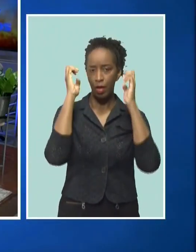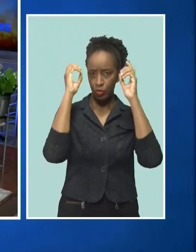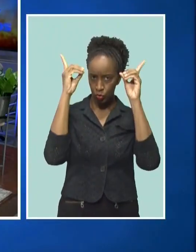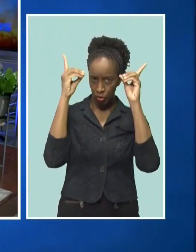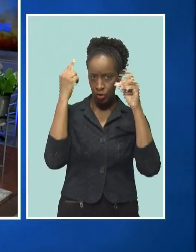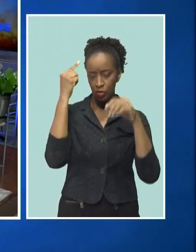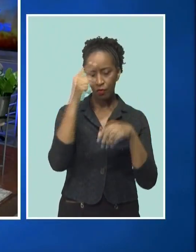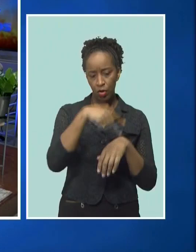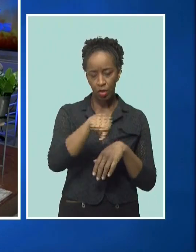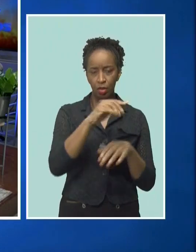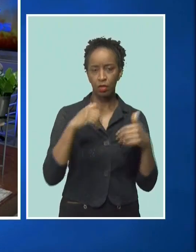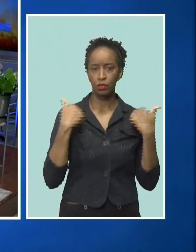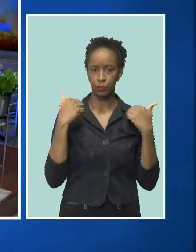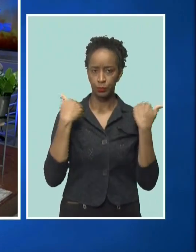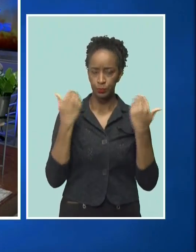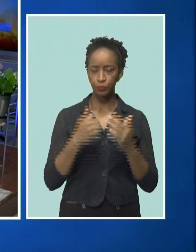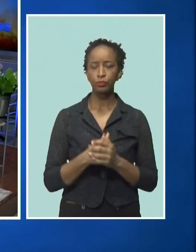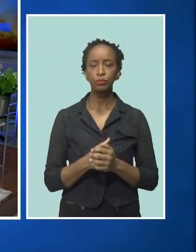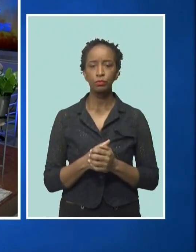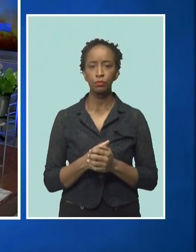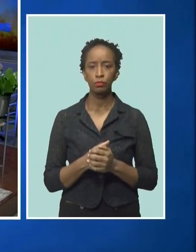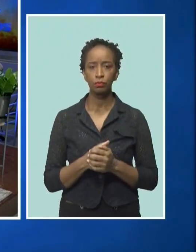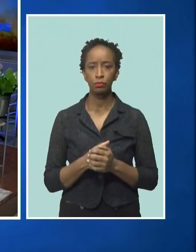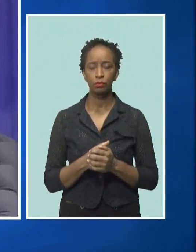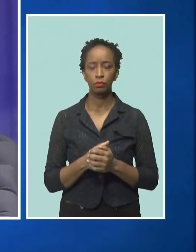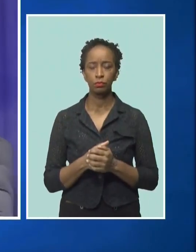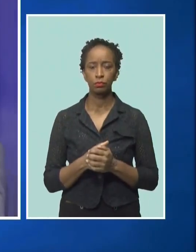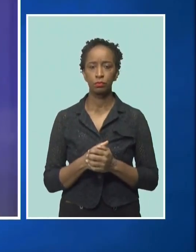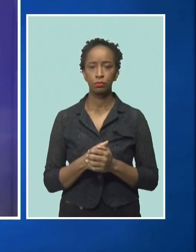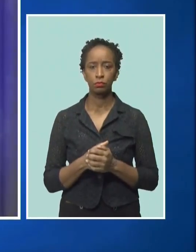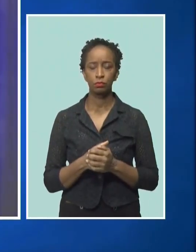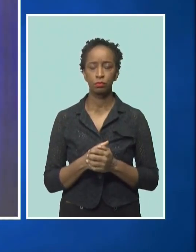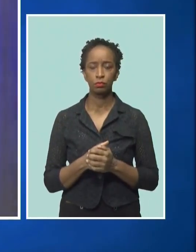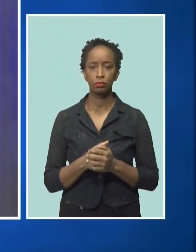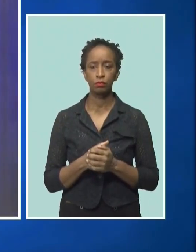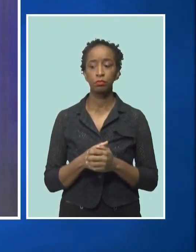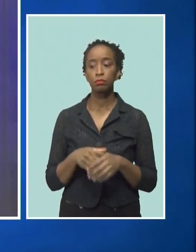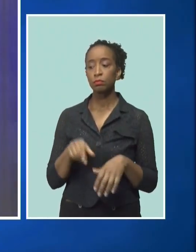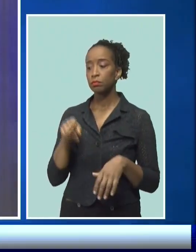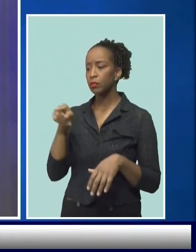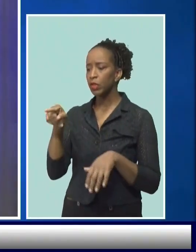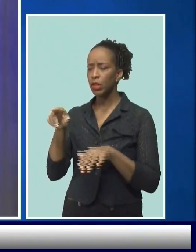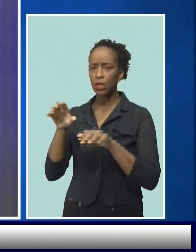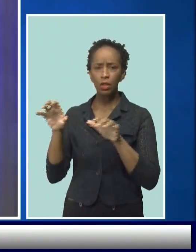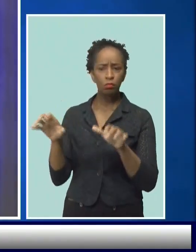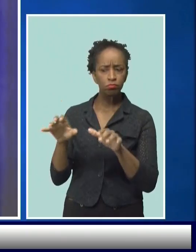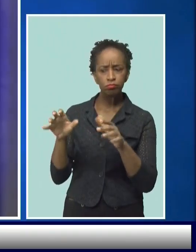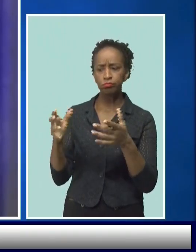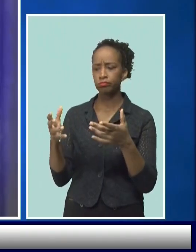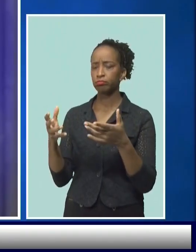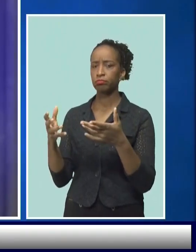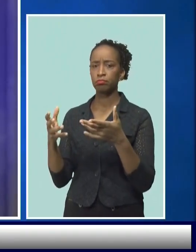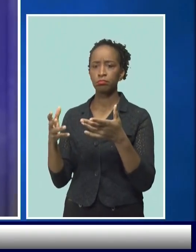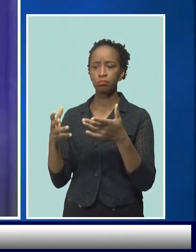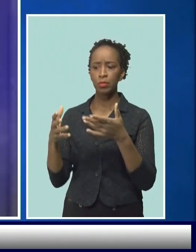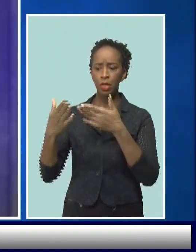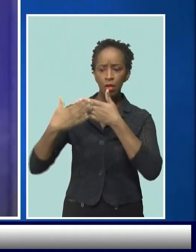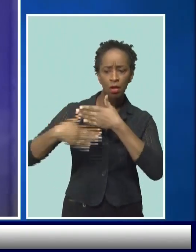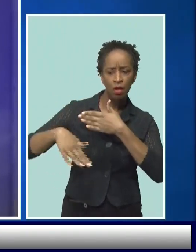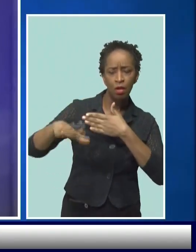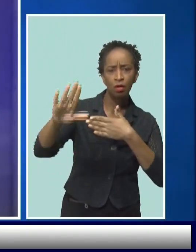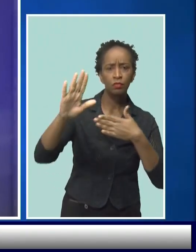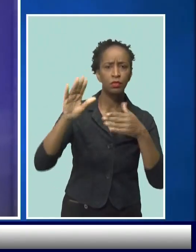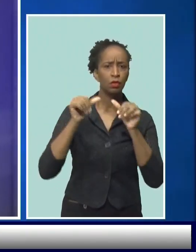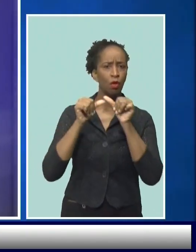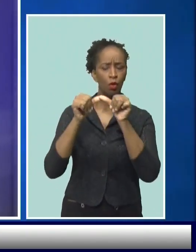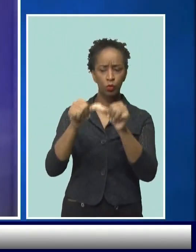the foundations and the pillars on which Barbados are built. Is education, which helped to develop a middle class within